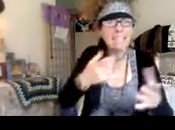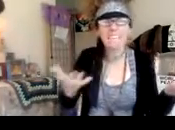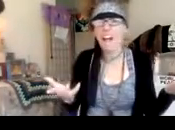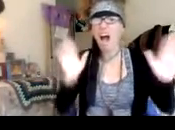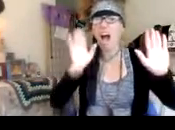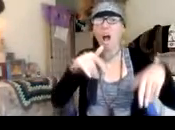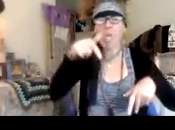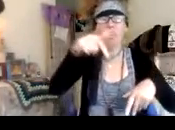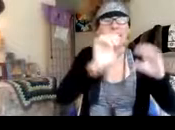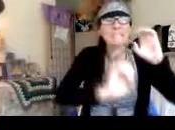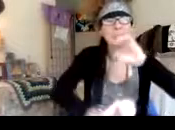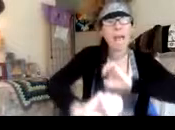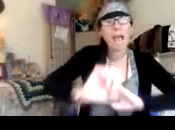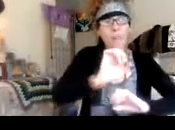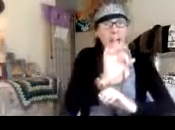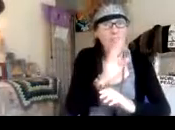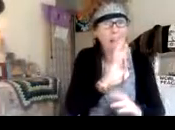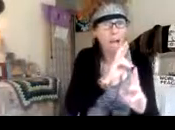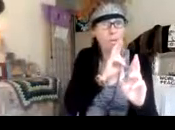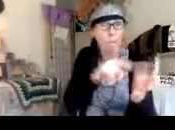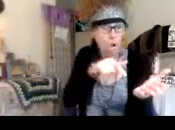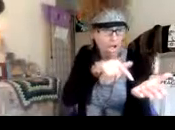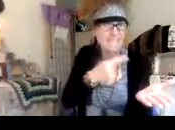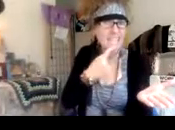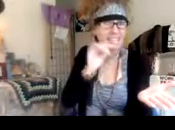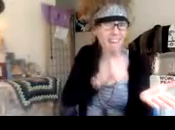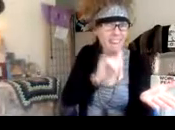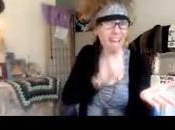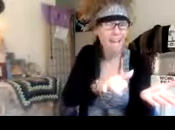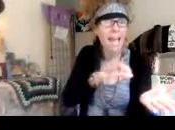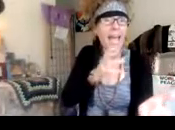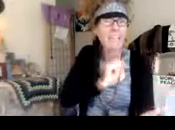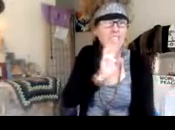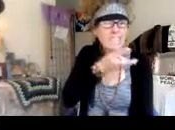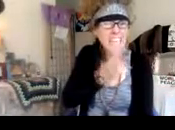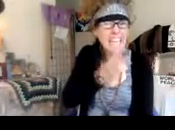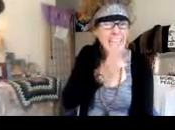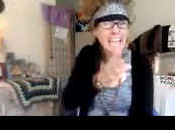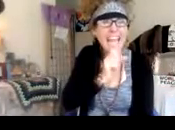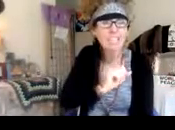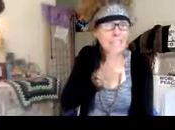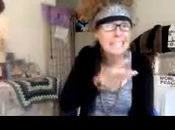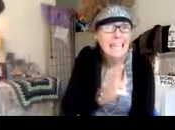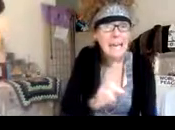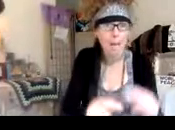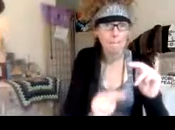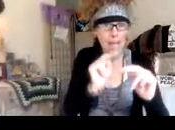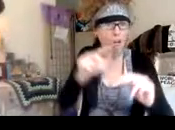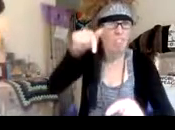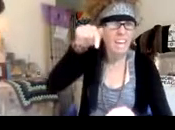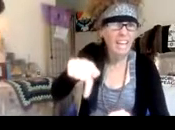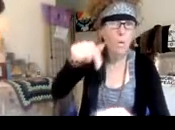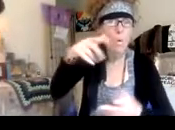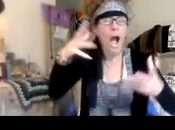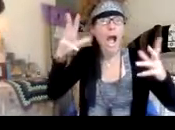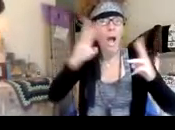this is what they're claiming in this FBI report. I mean, 16 years old. This kid was 16 years old. He said he built this thing. And